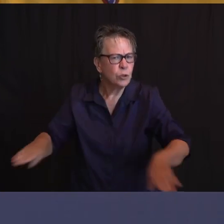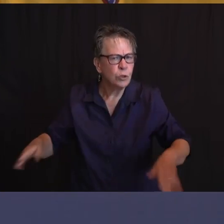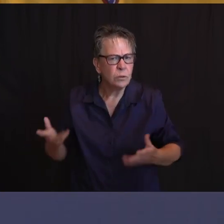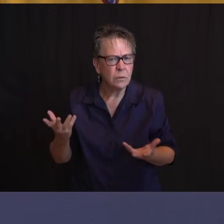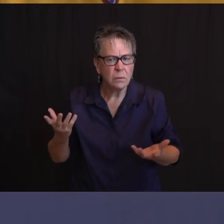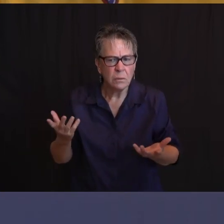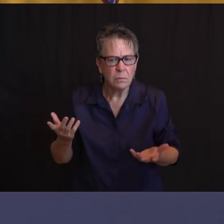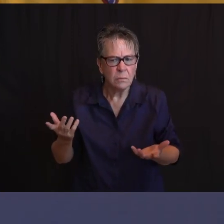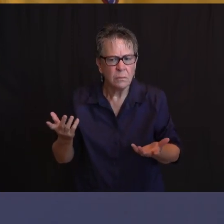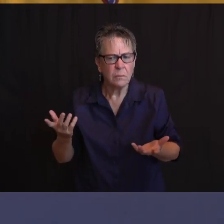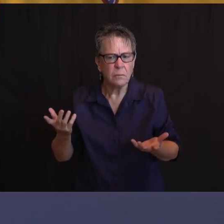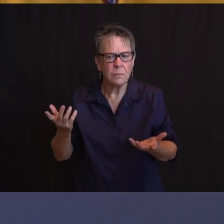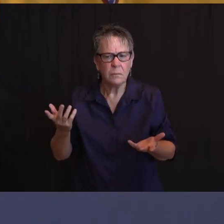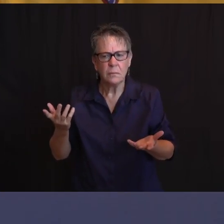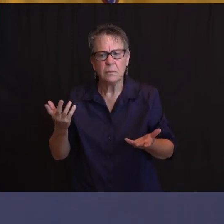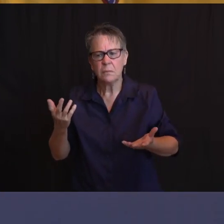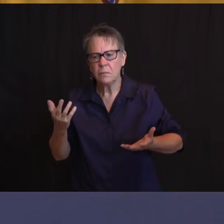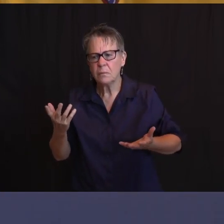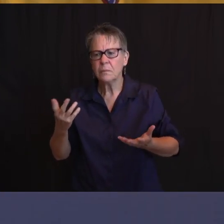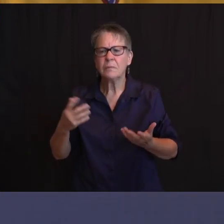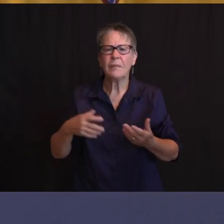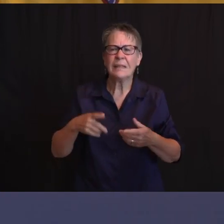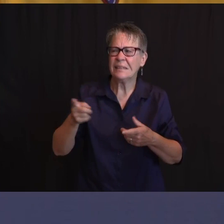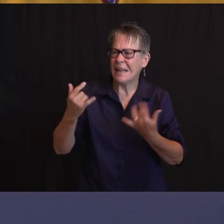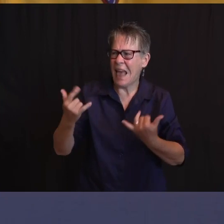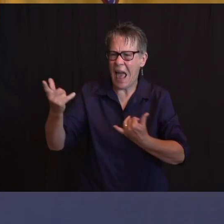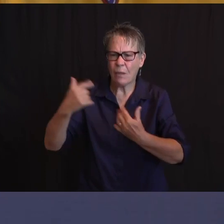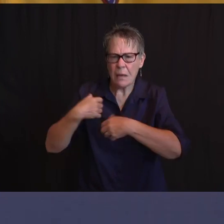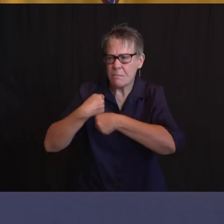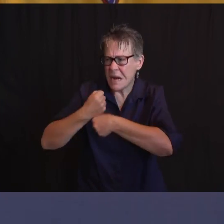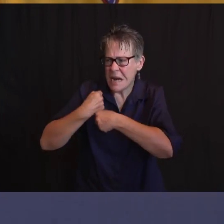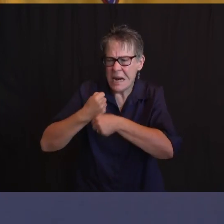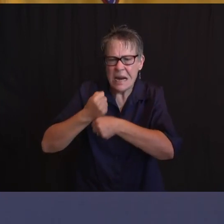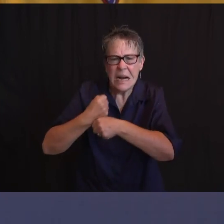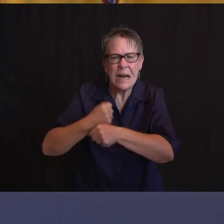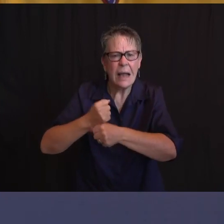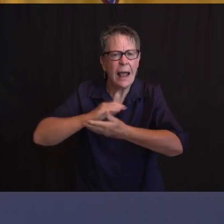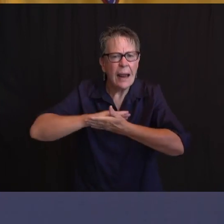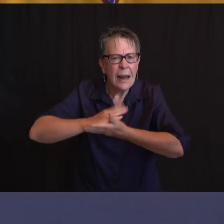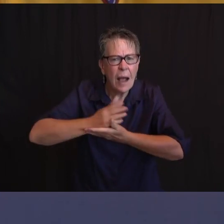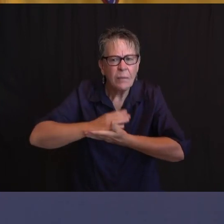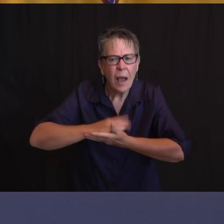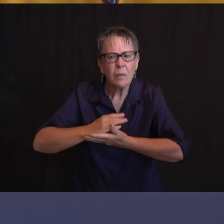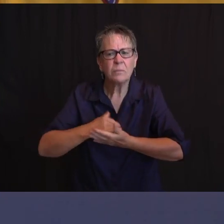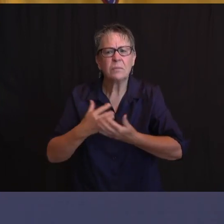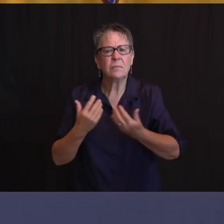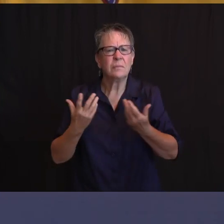production relative to the current demand, and I assume that's an American number, not global.